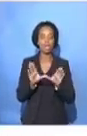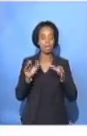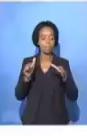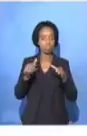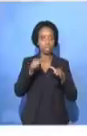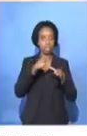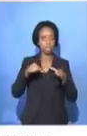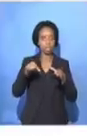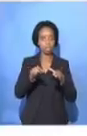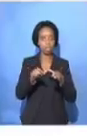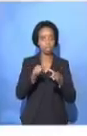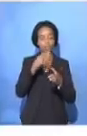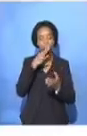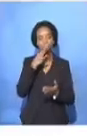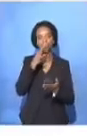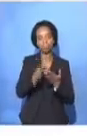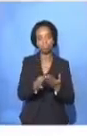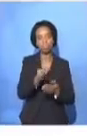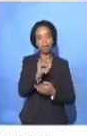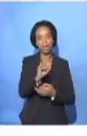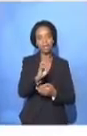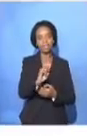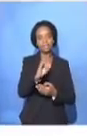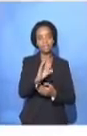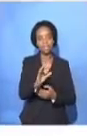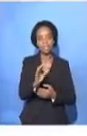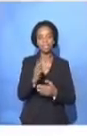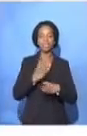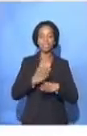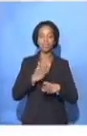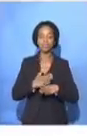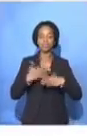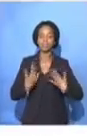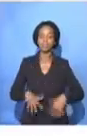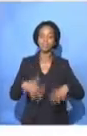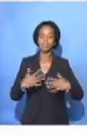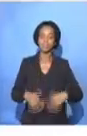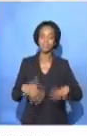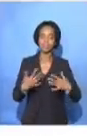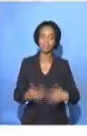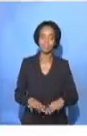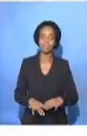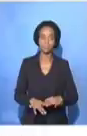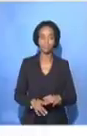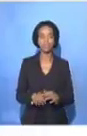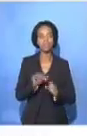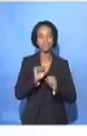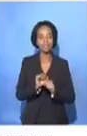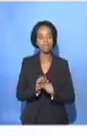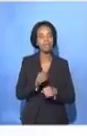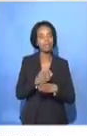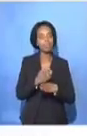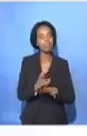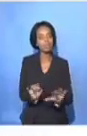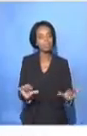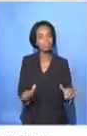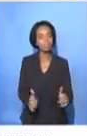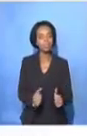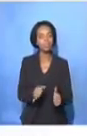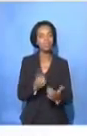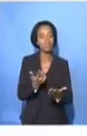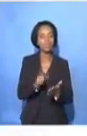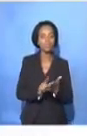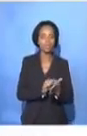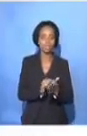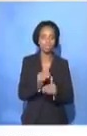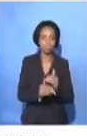commends the IEC for their professional and impartial management of the election process.